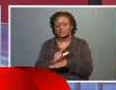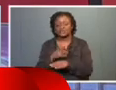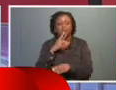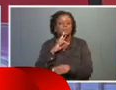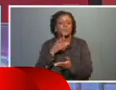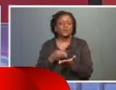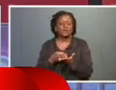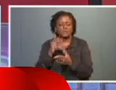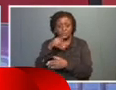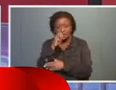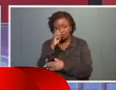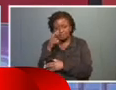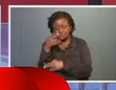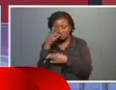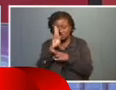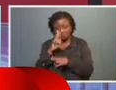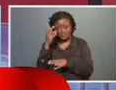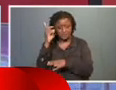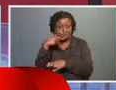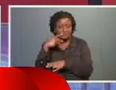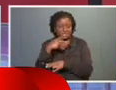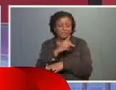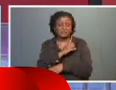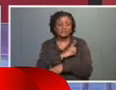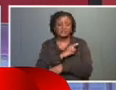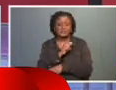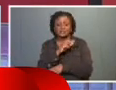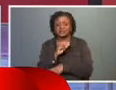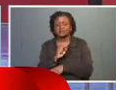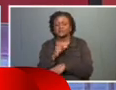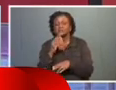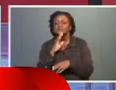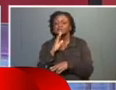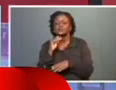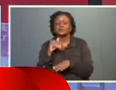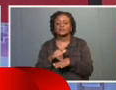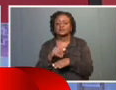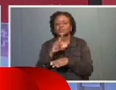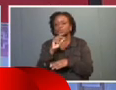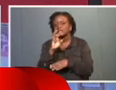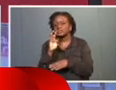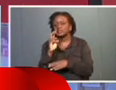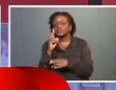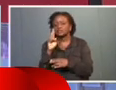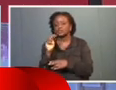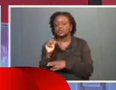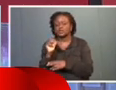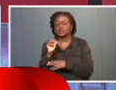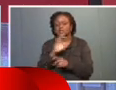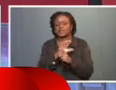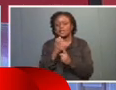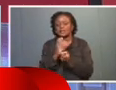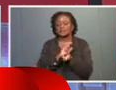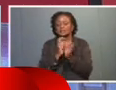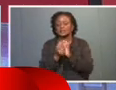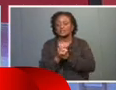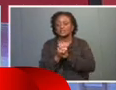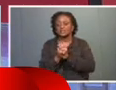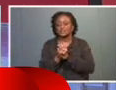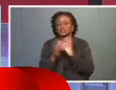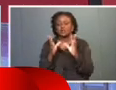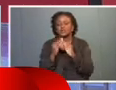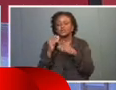Report. Prime Minister the Honorable Philip Davis addressed the 26th United Nations Climate Change Conference in